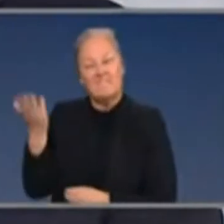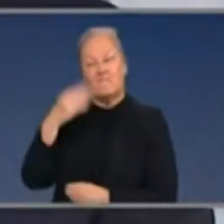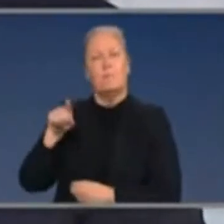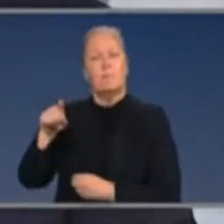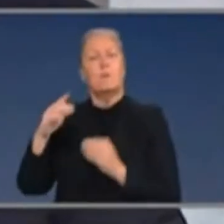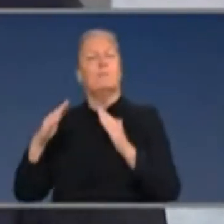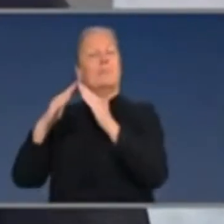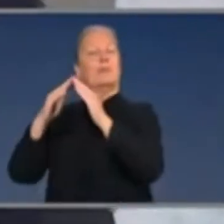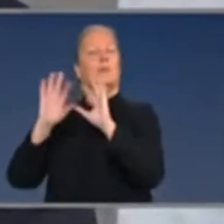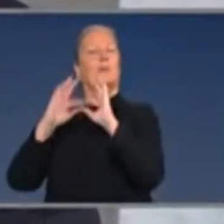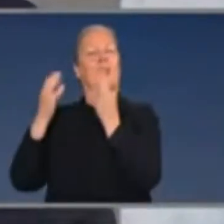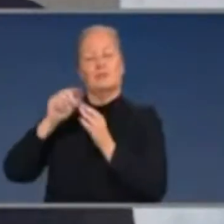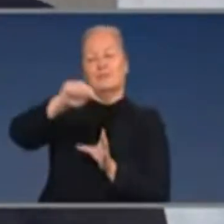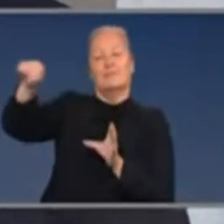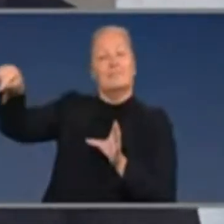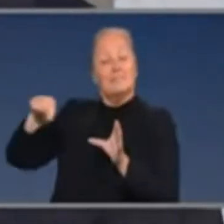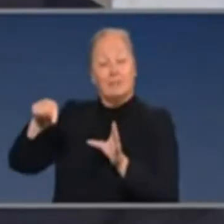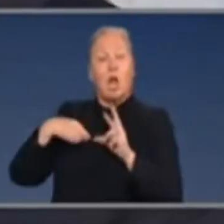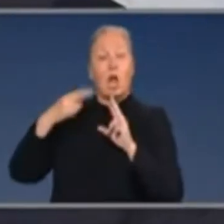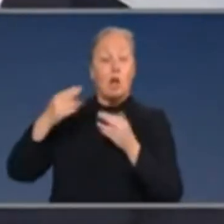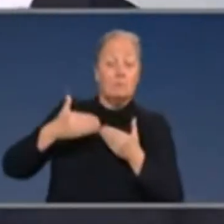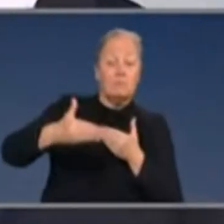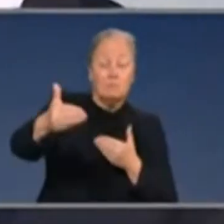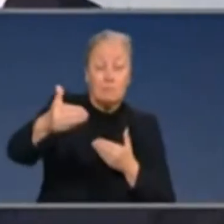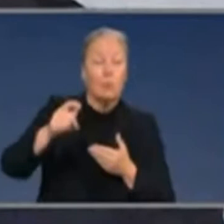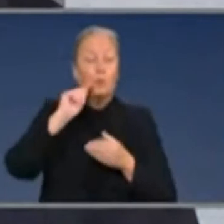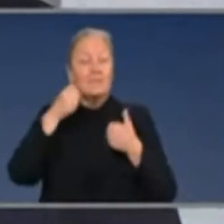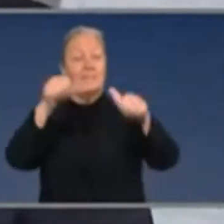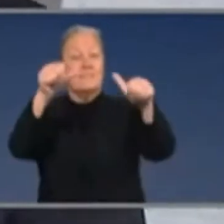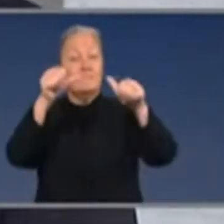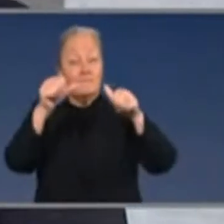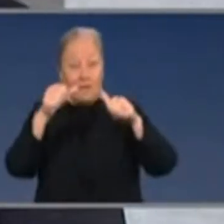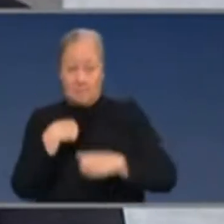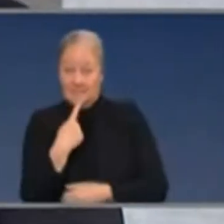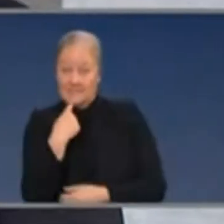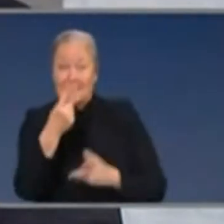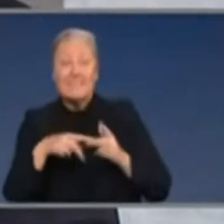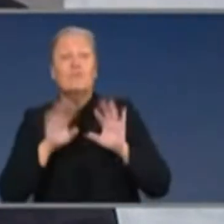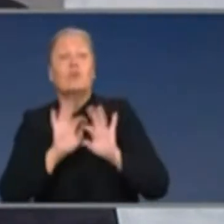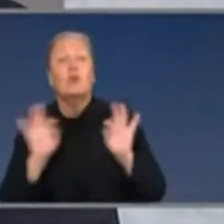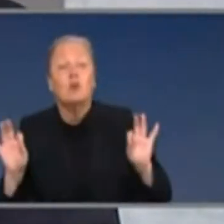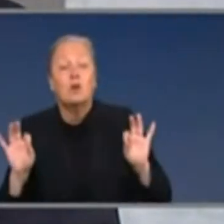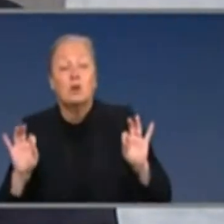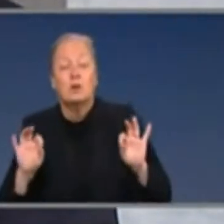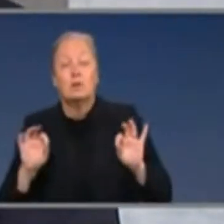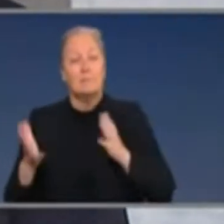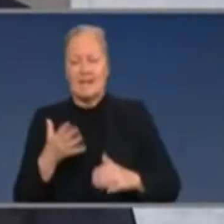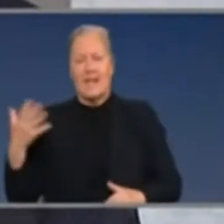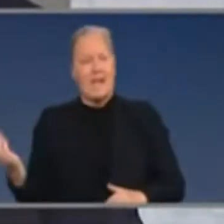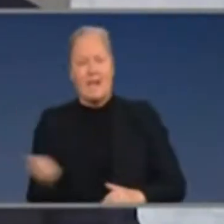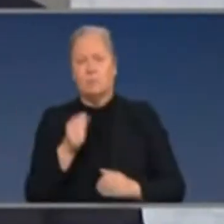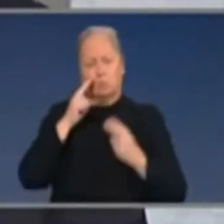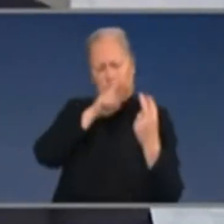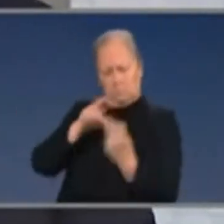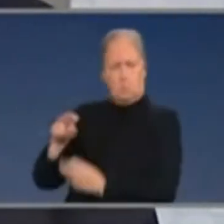Peaks. So, look, I hope in 2 years the story is better. But I can tell you what, if it's not, there will be an accountability train. There